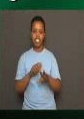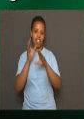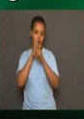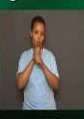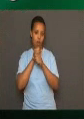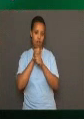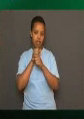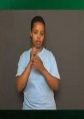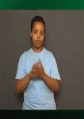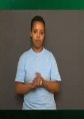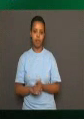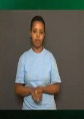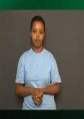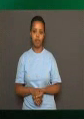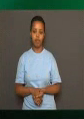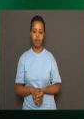Time's up.